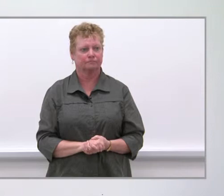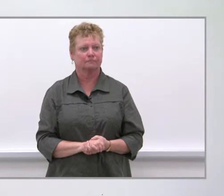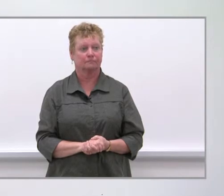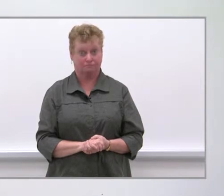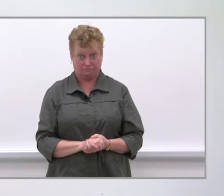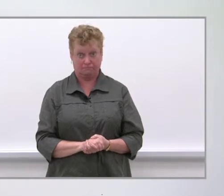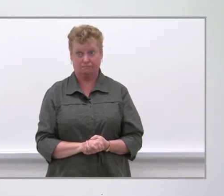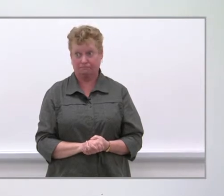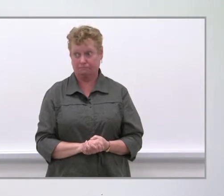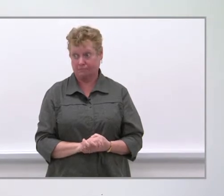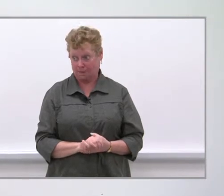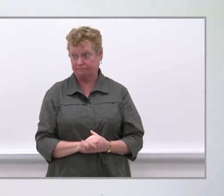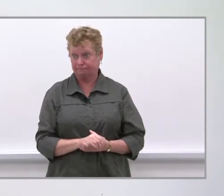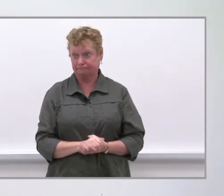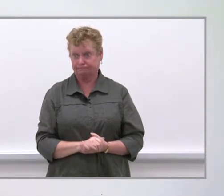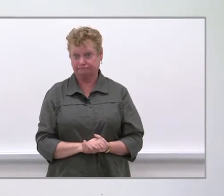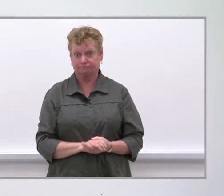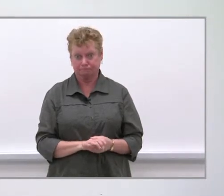Okay?